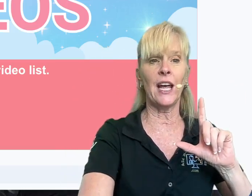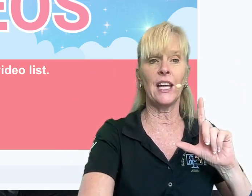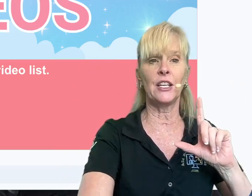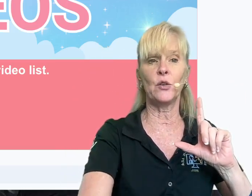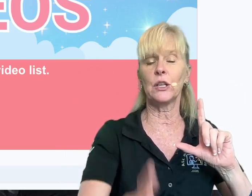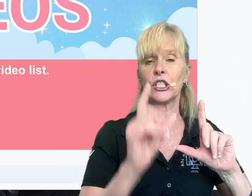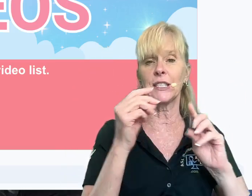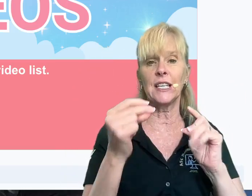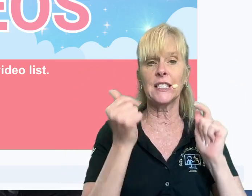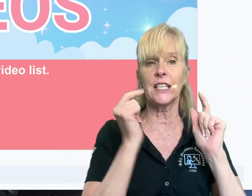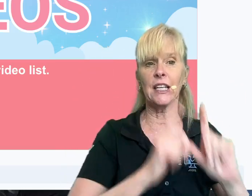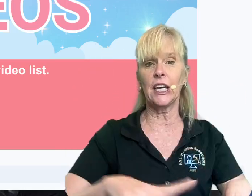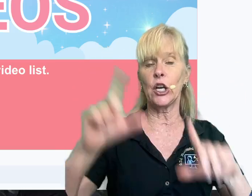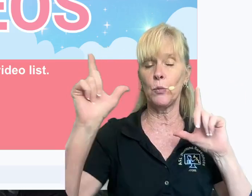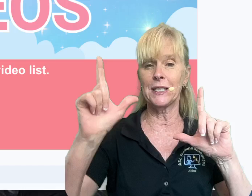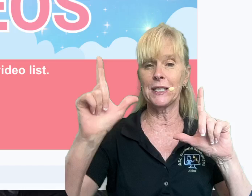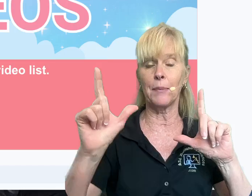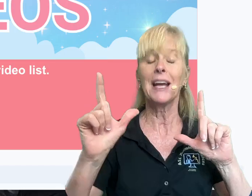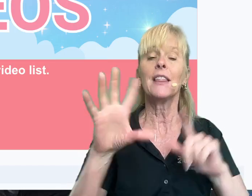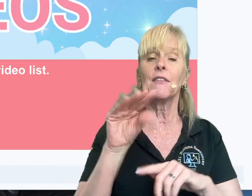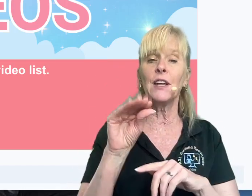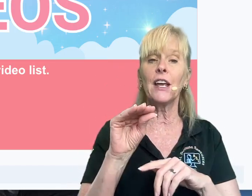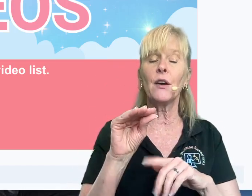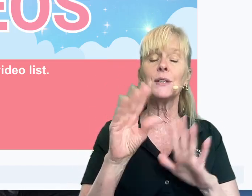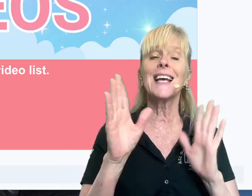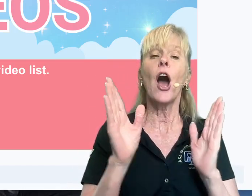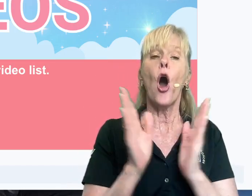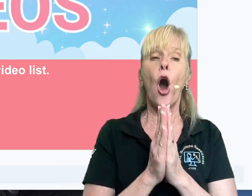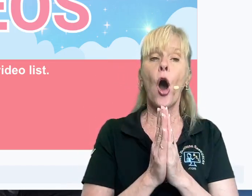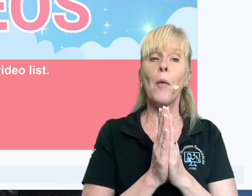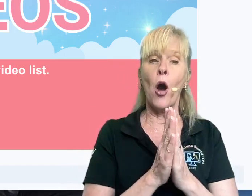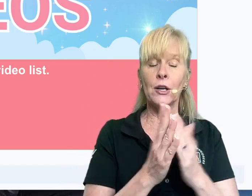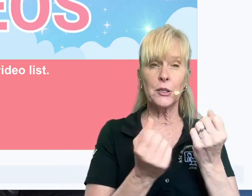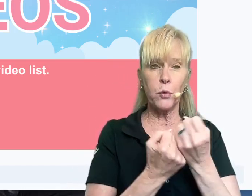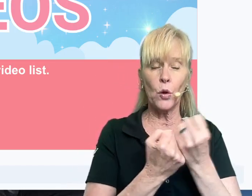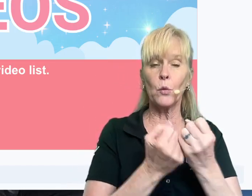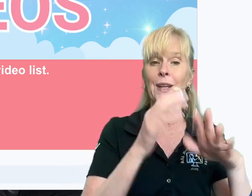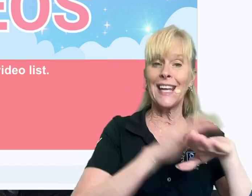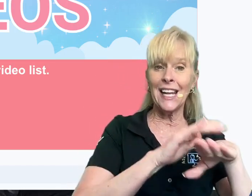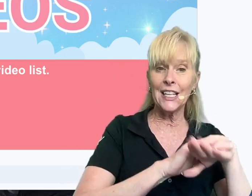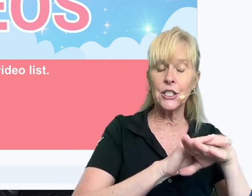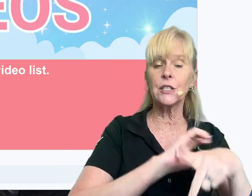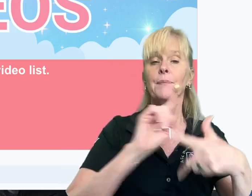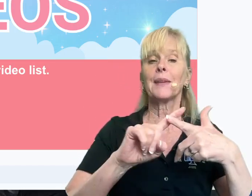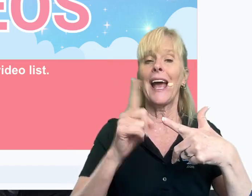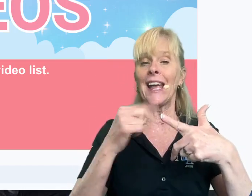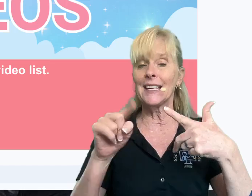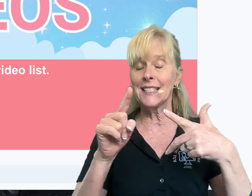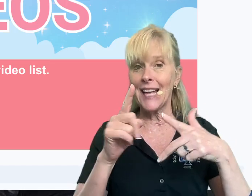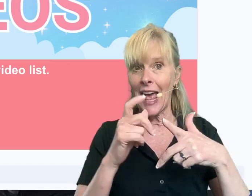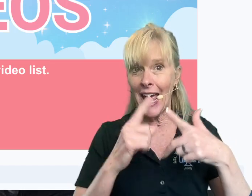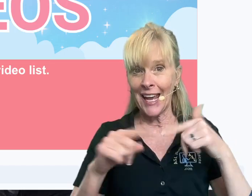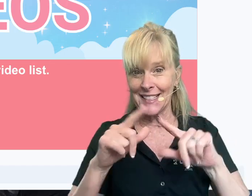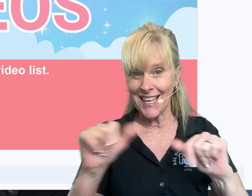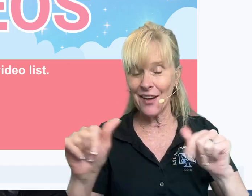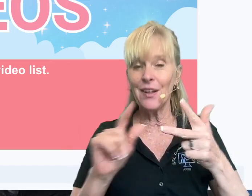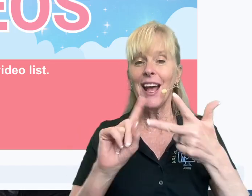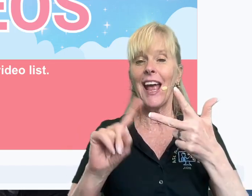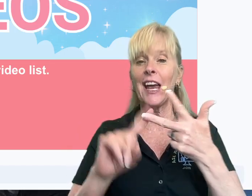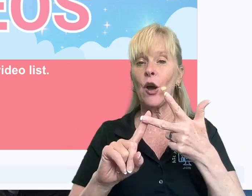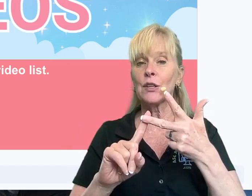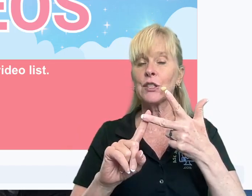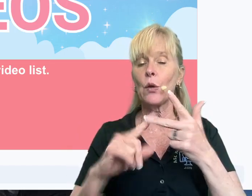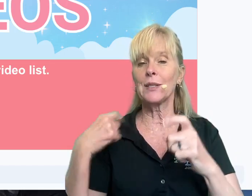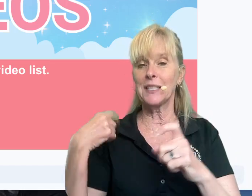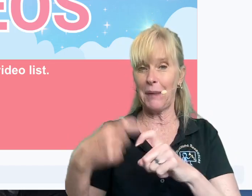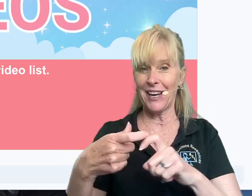here and you can just instantly, it opens up. The videos are supported with English, ASL,